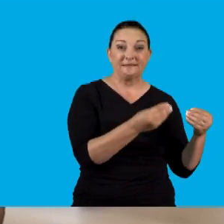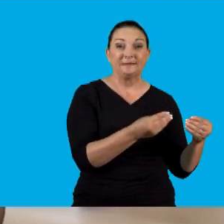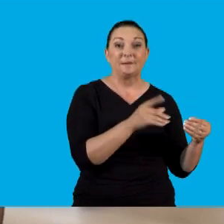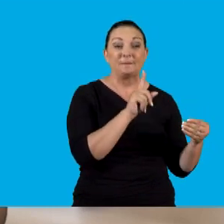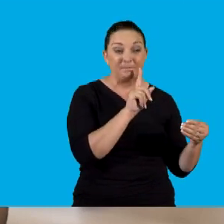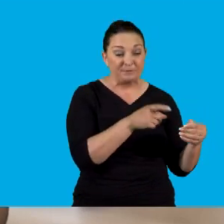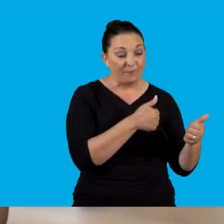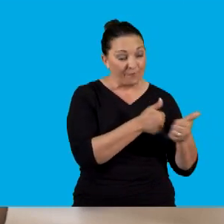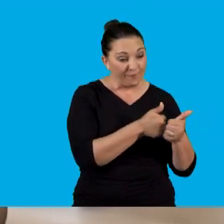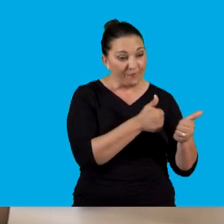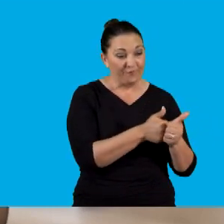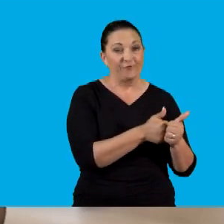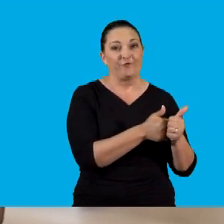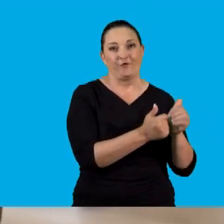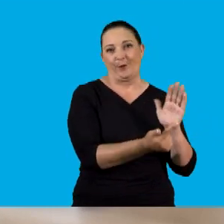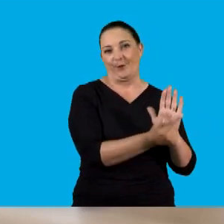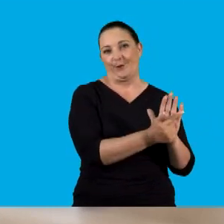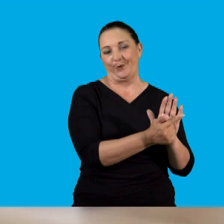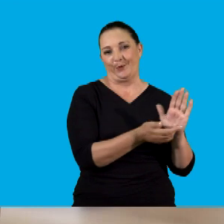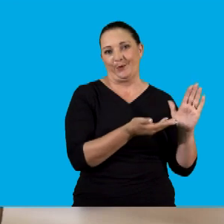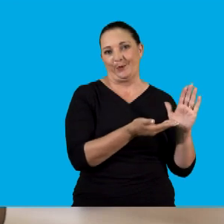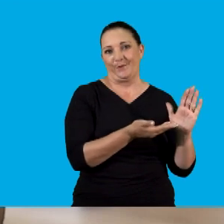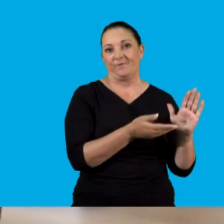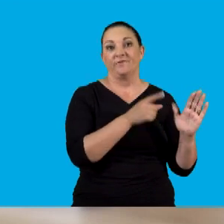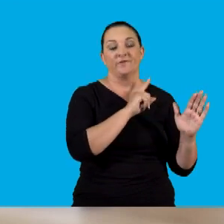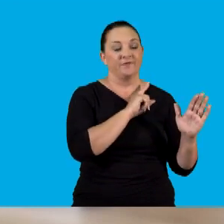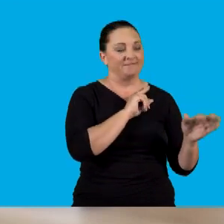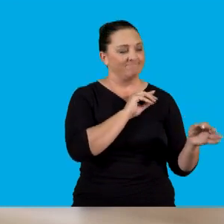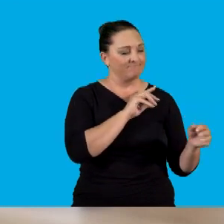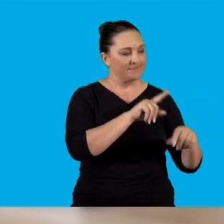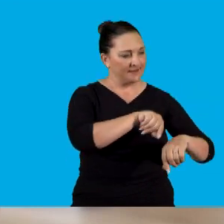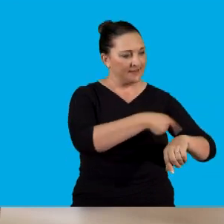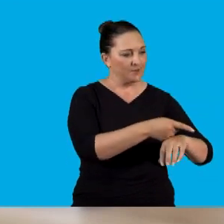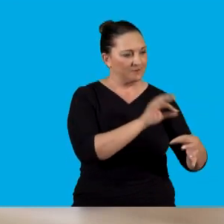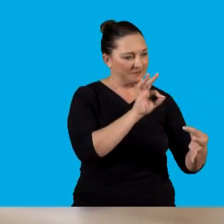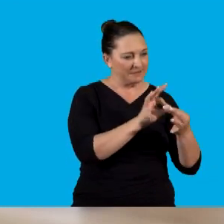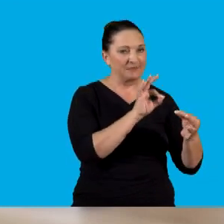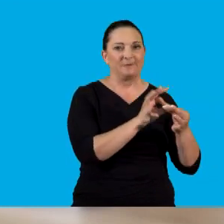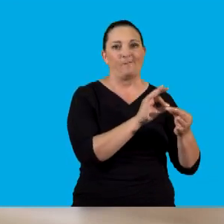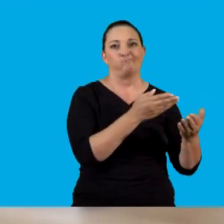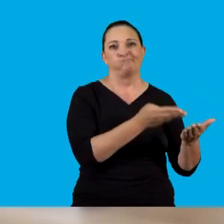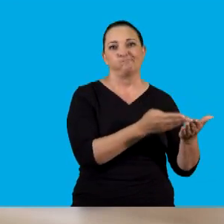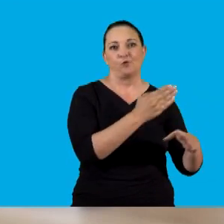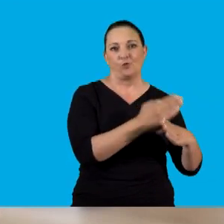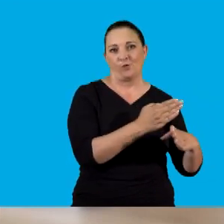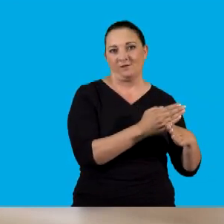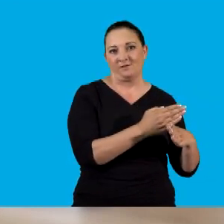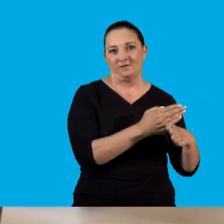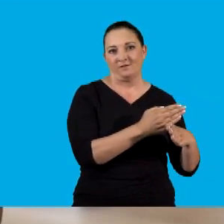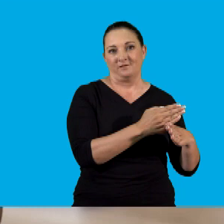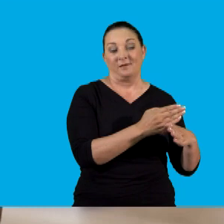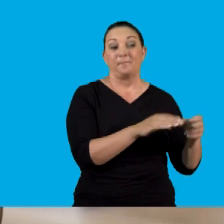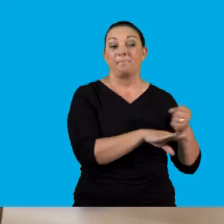businesses have to comply with. So employees work specific hours which are stipulated under the